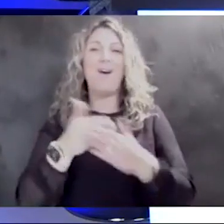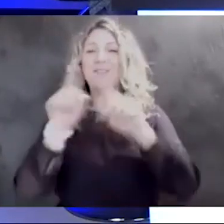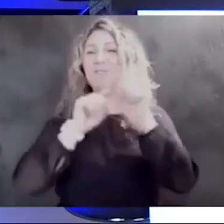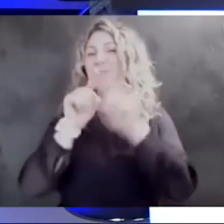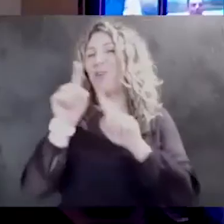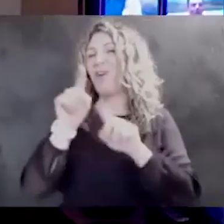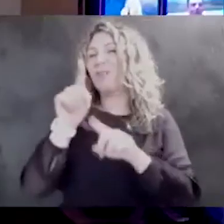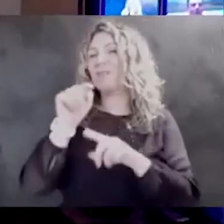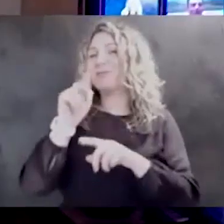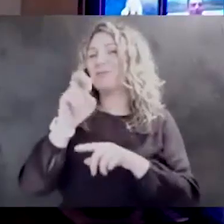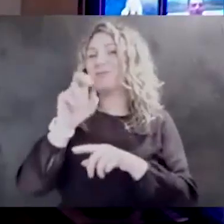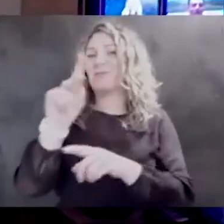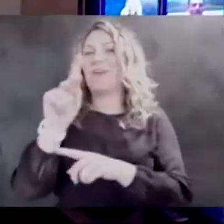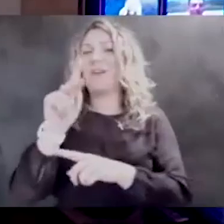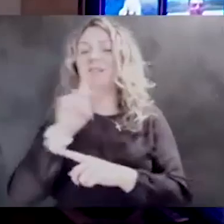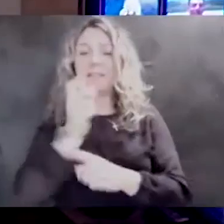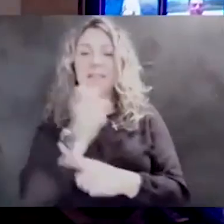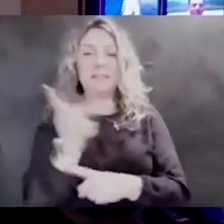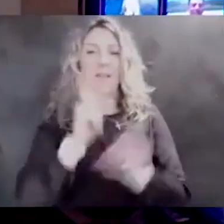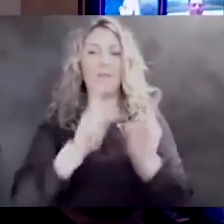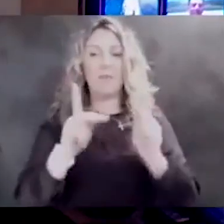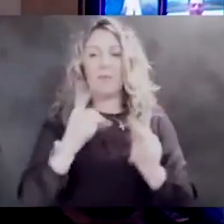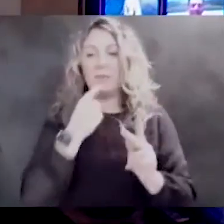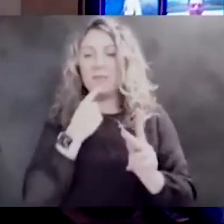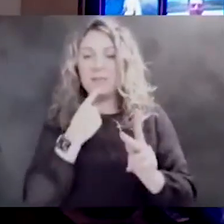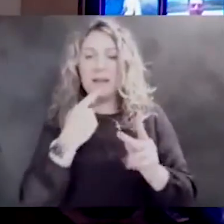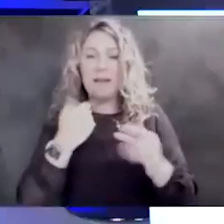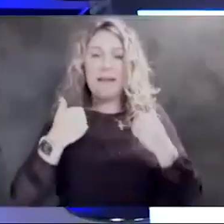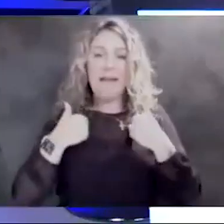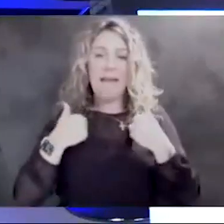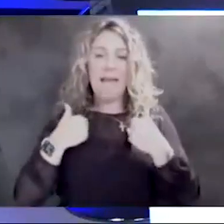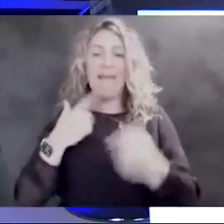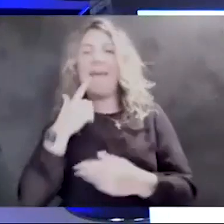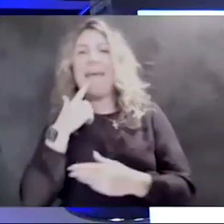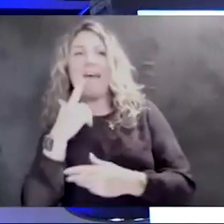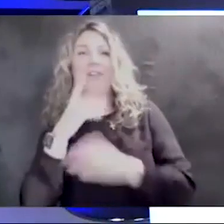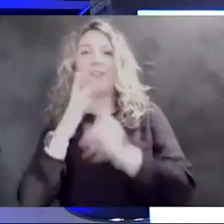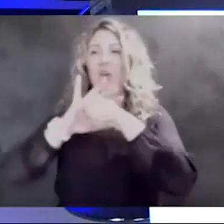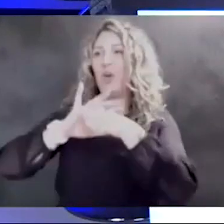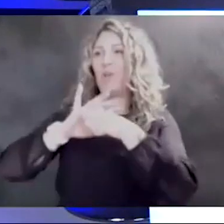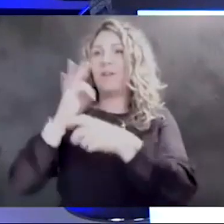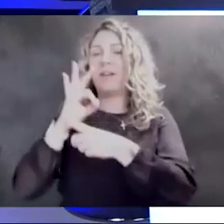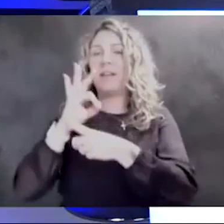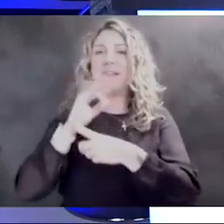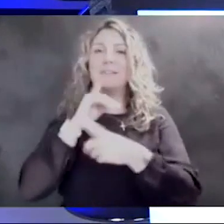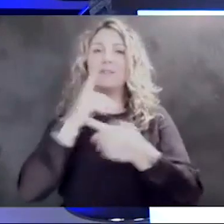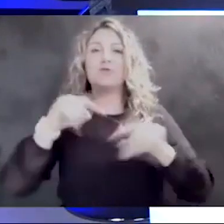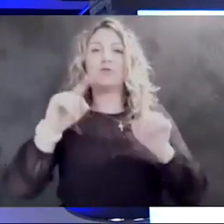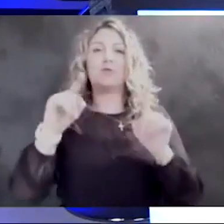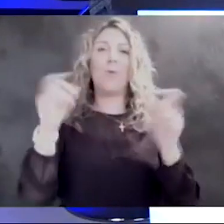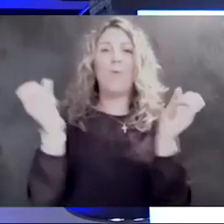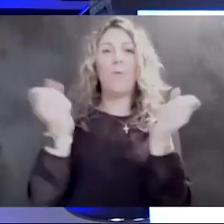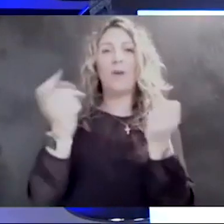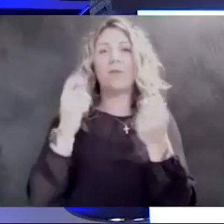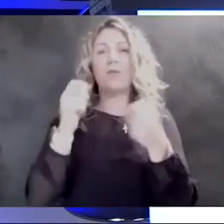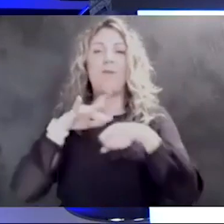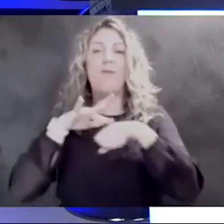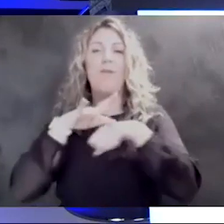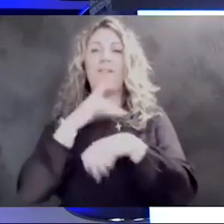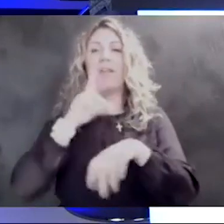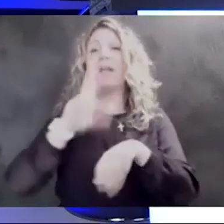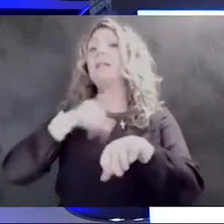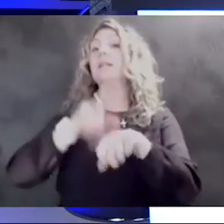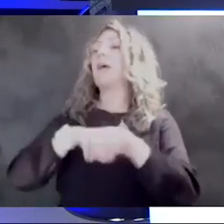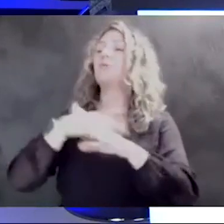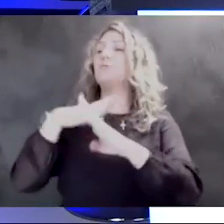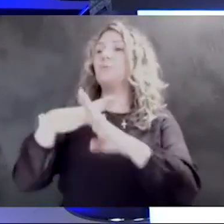several people who have said, well, I had coronavirus, in the winter time or earlier in the year, so I have natural immunity. I don't need to get the vaccine. And I